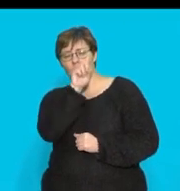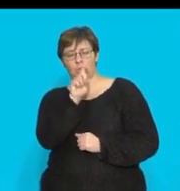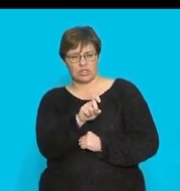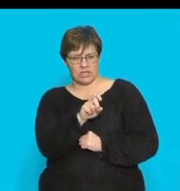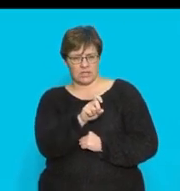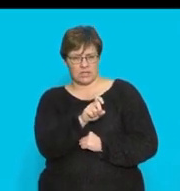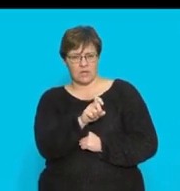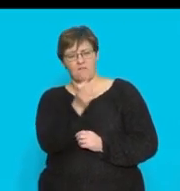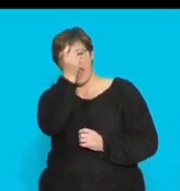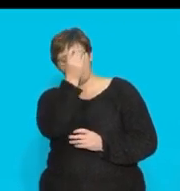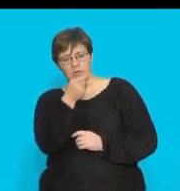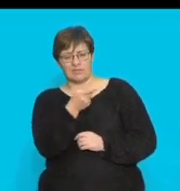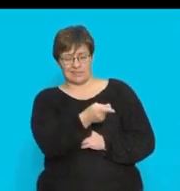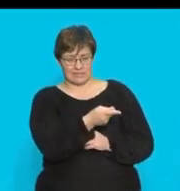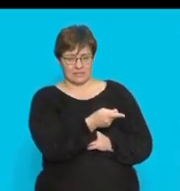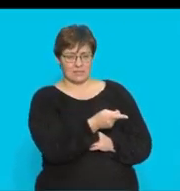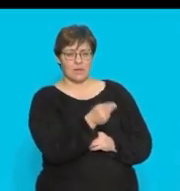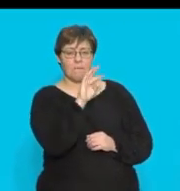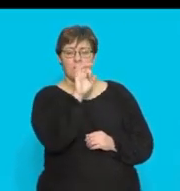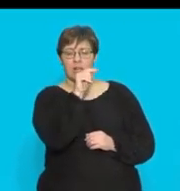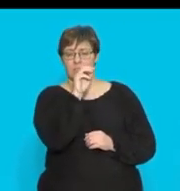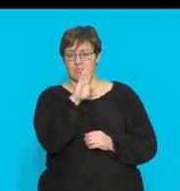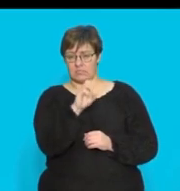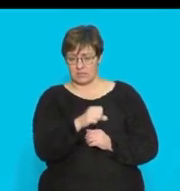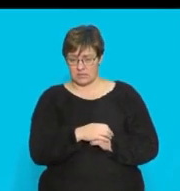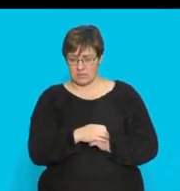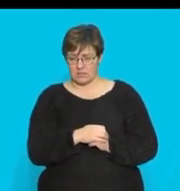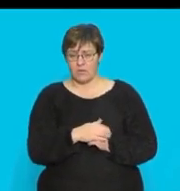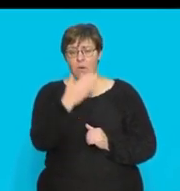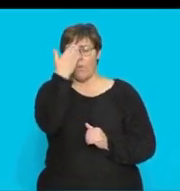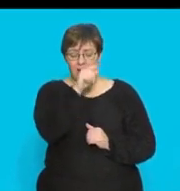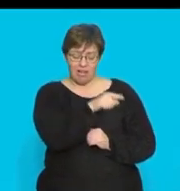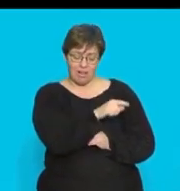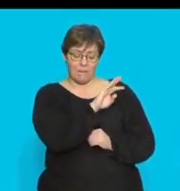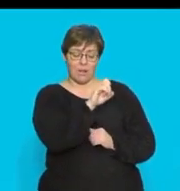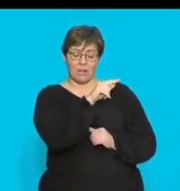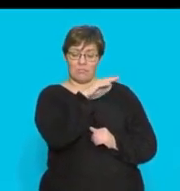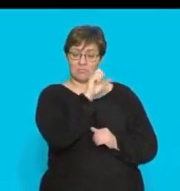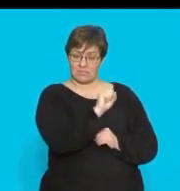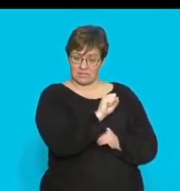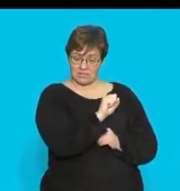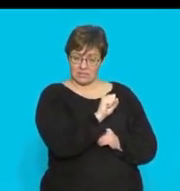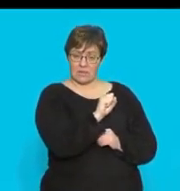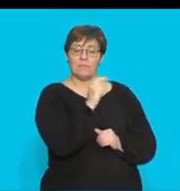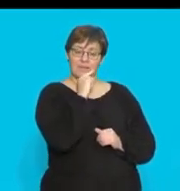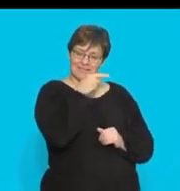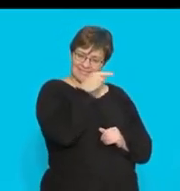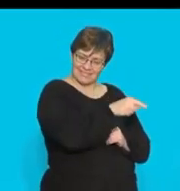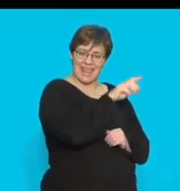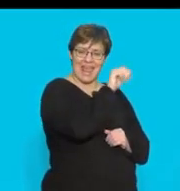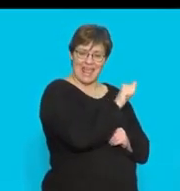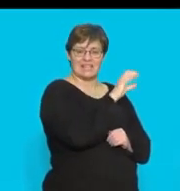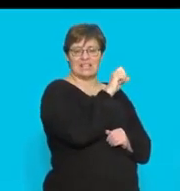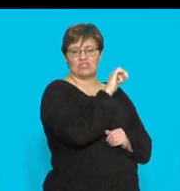question, our little information about these bulbs. Okay, guys, so we know that bulbs are a way of